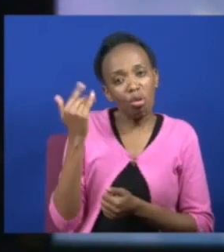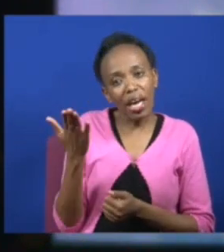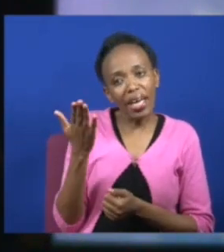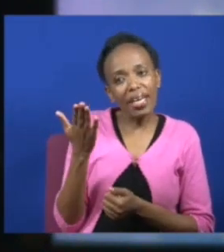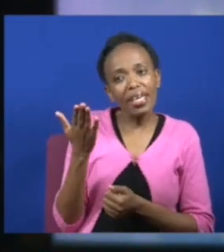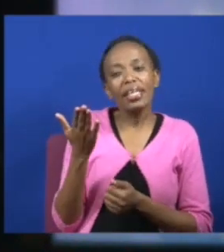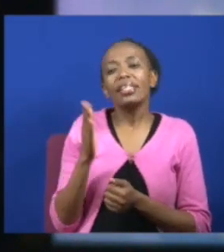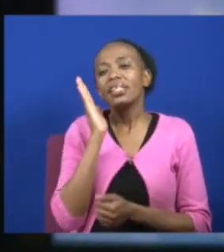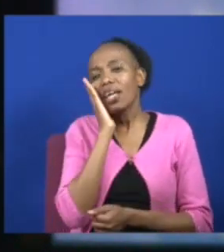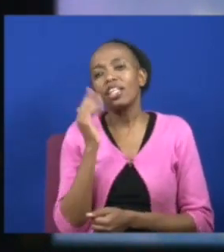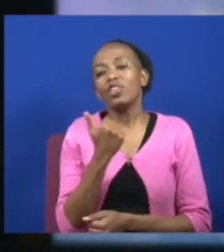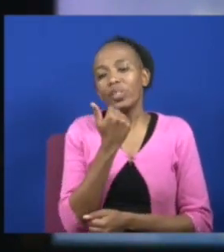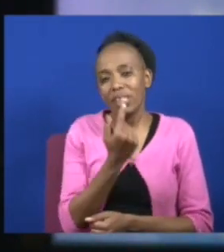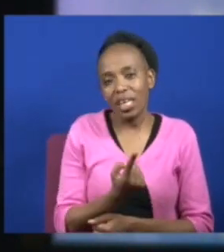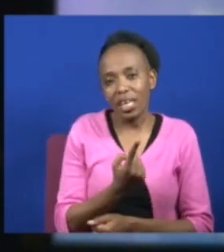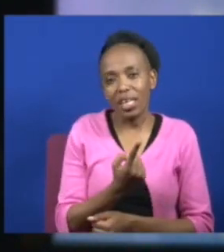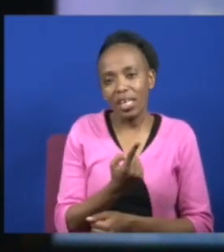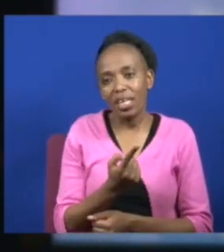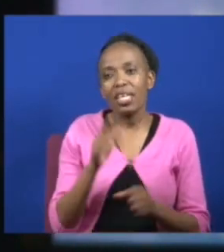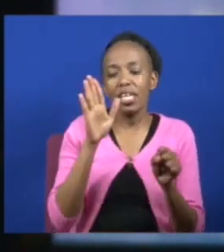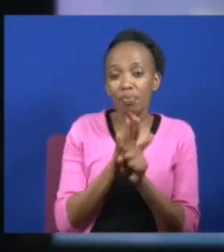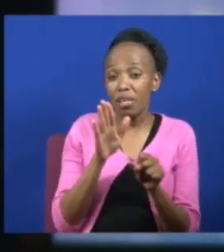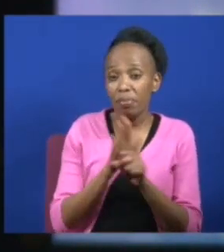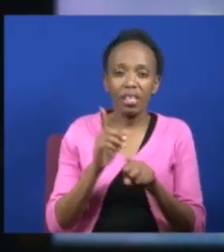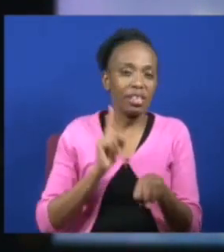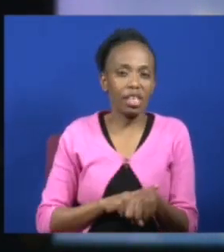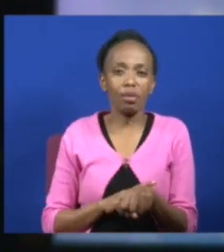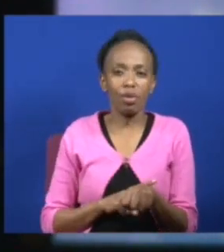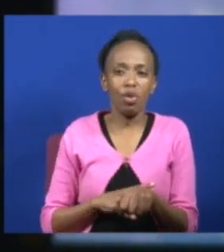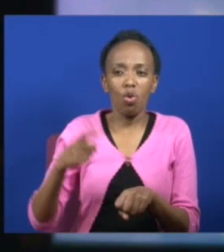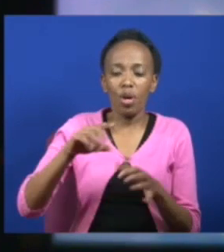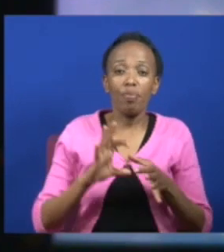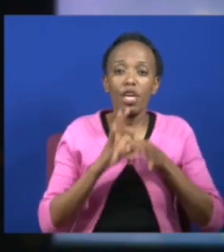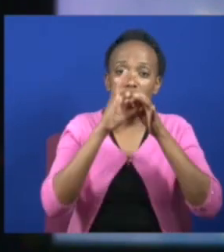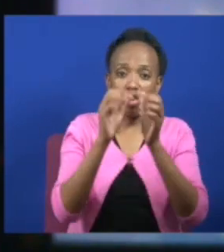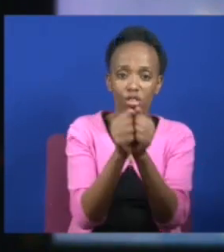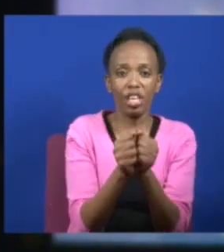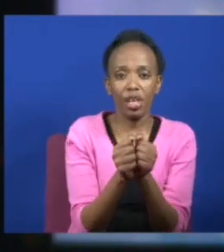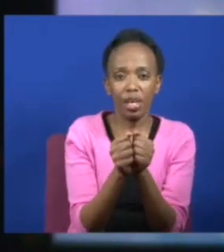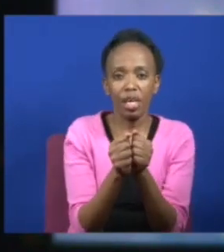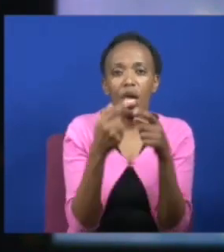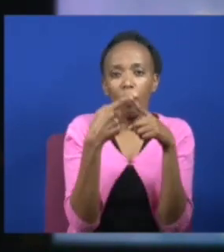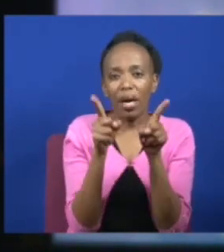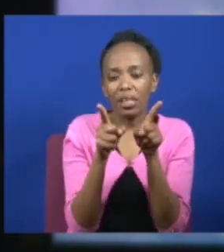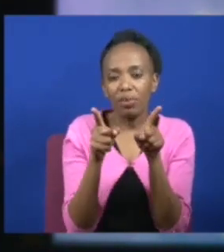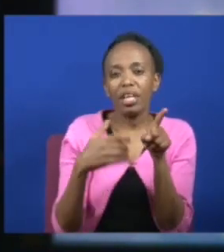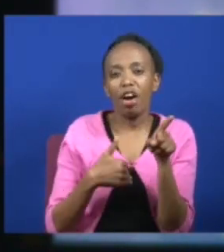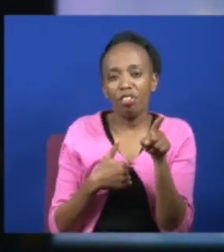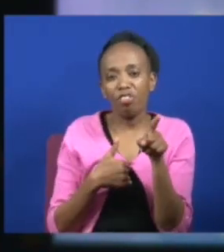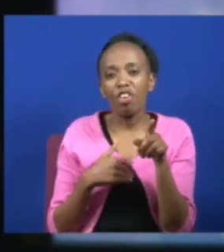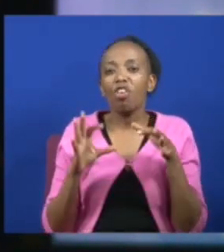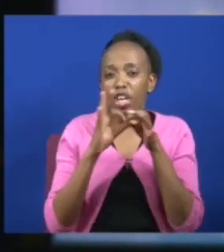Because sad to say, in many occasions, we belong together, but we do not